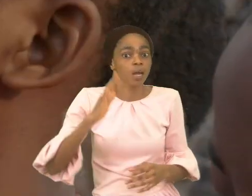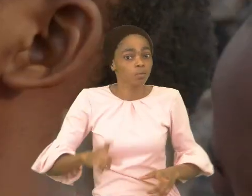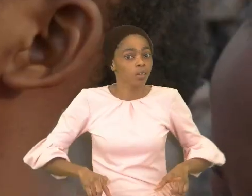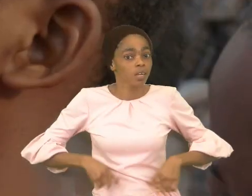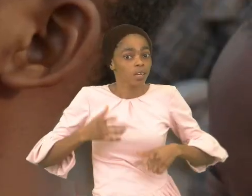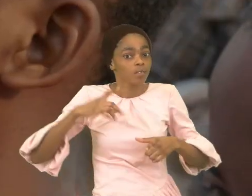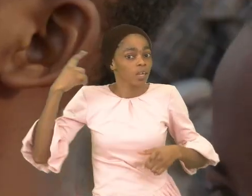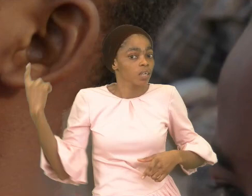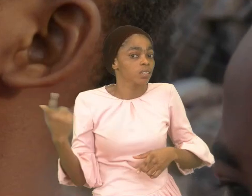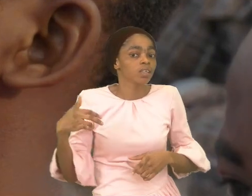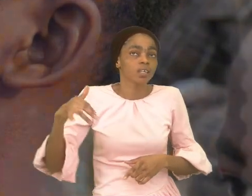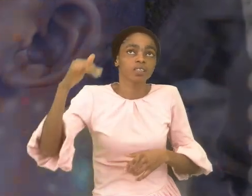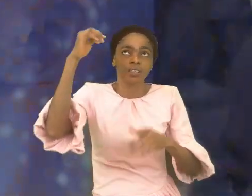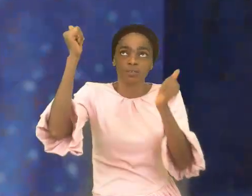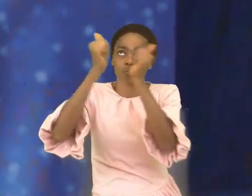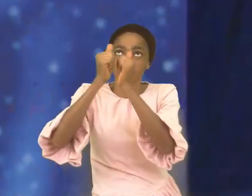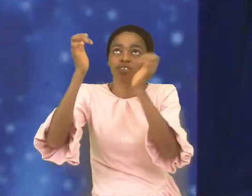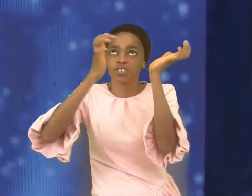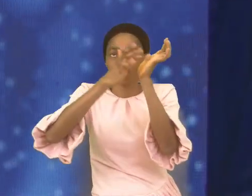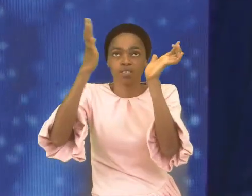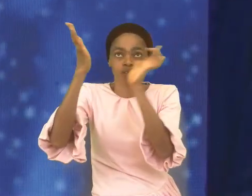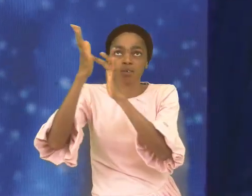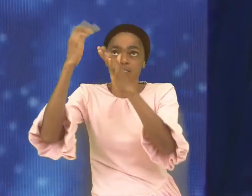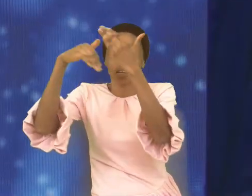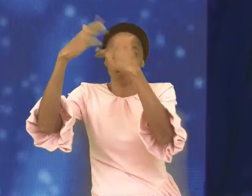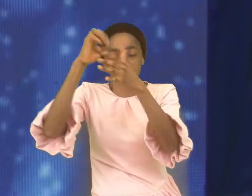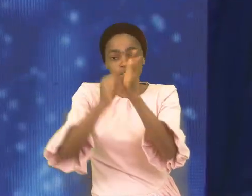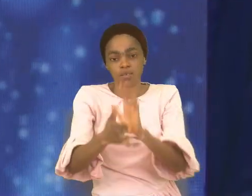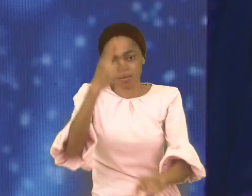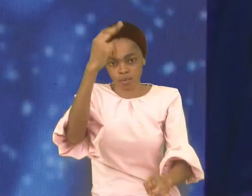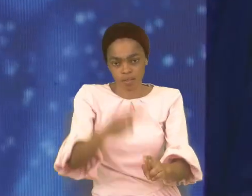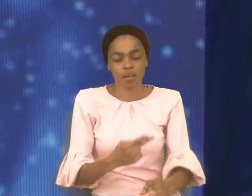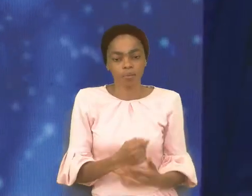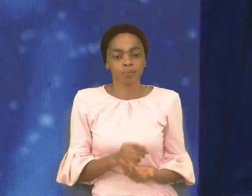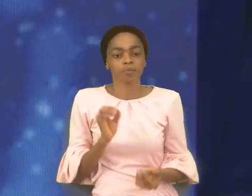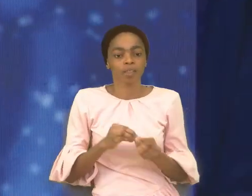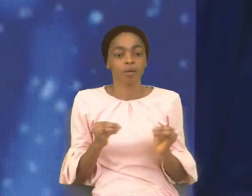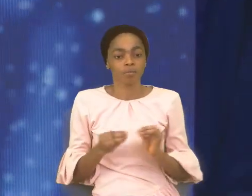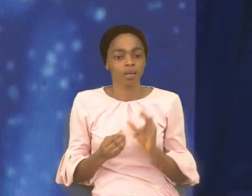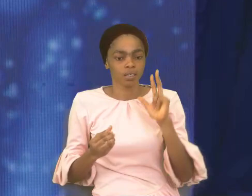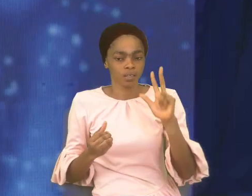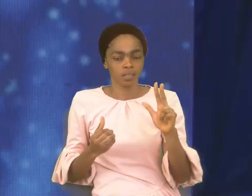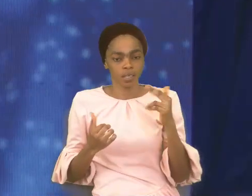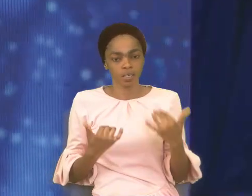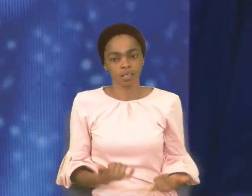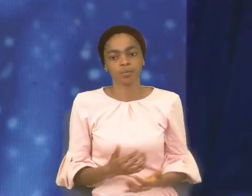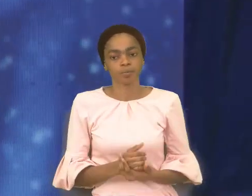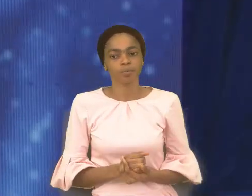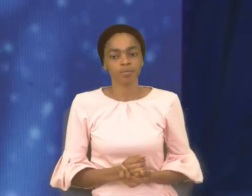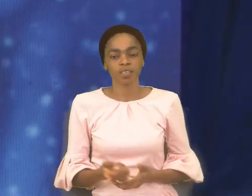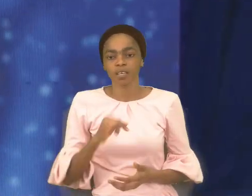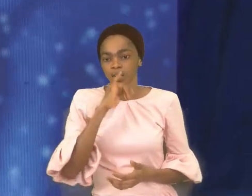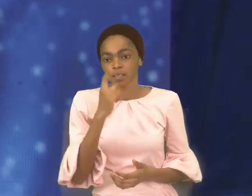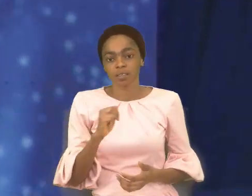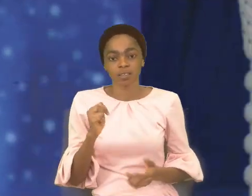name. Look at number three now. Number three is the triumph of the pure. The triumph of